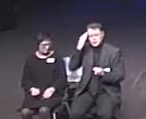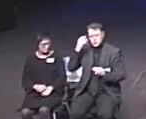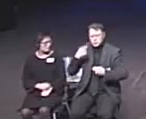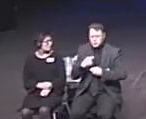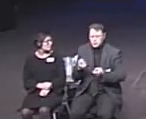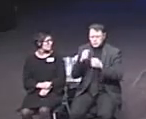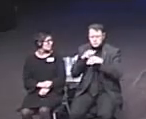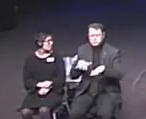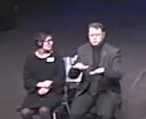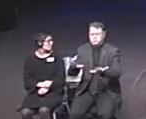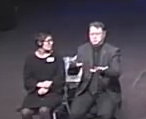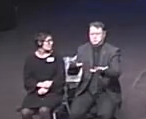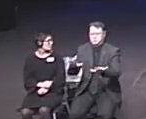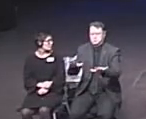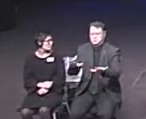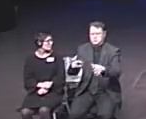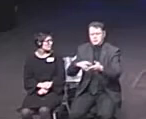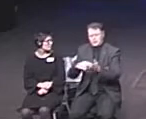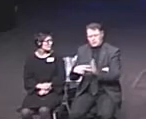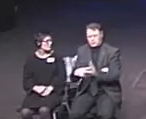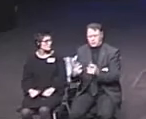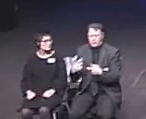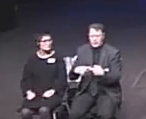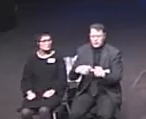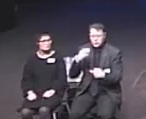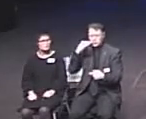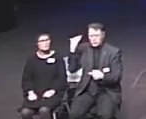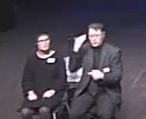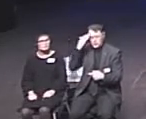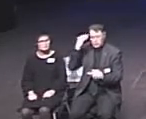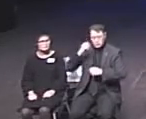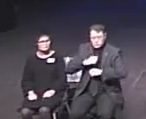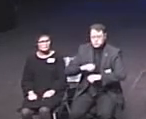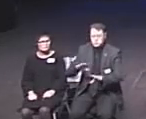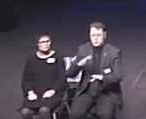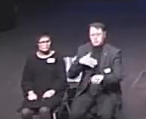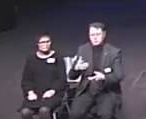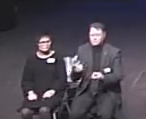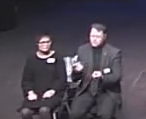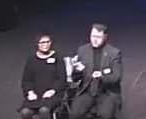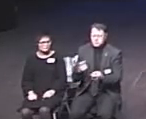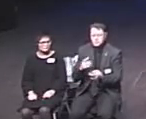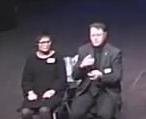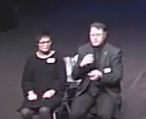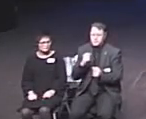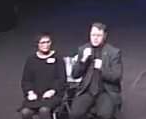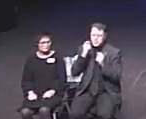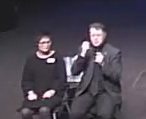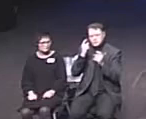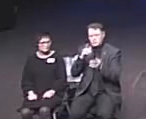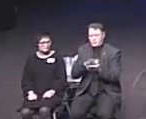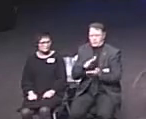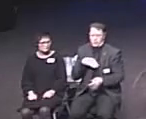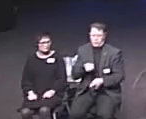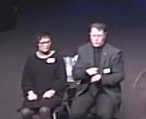knowledge seeking to technology and science, as we want to be an inspirational place for that.